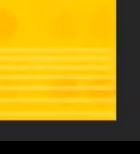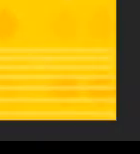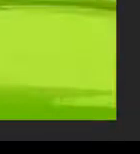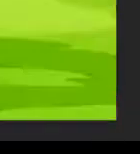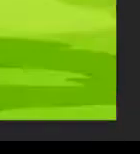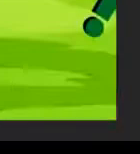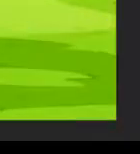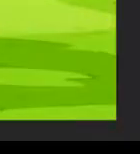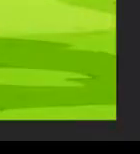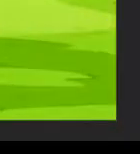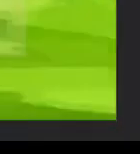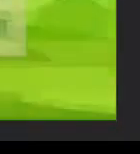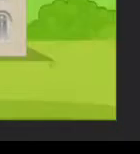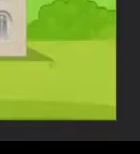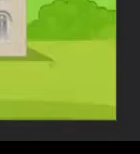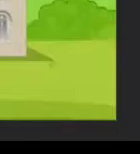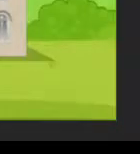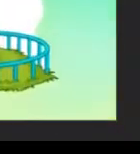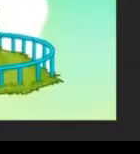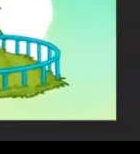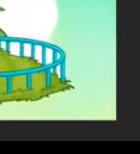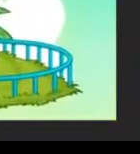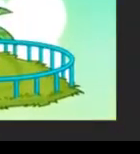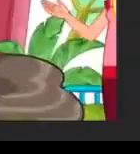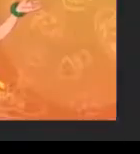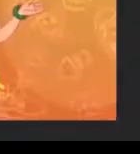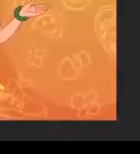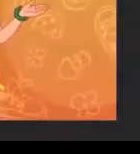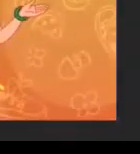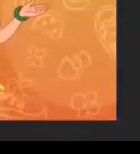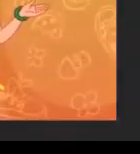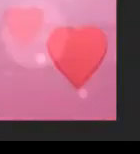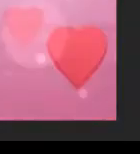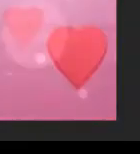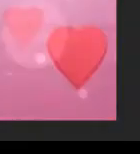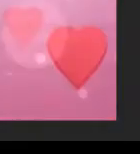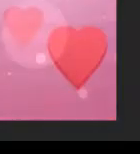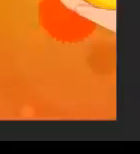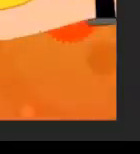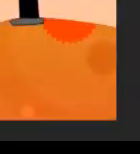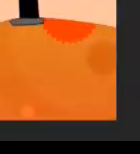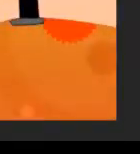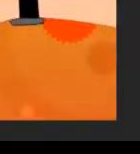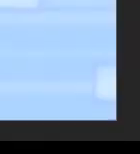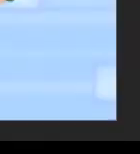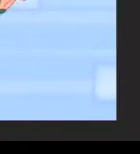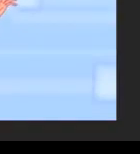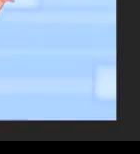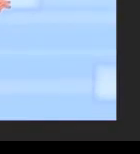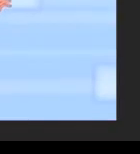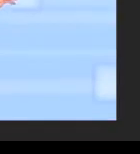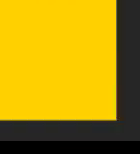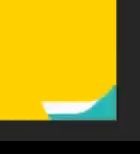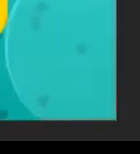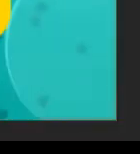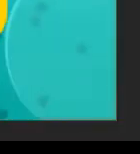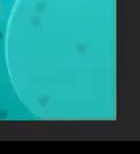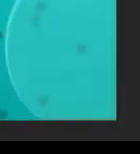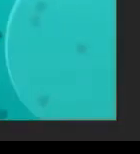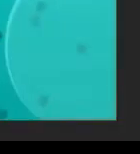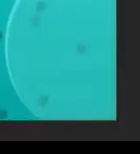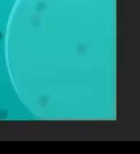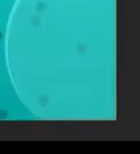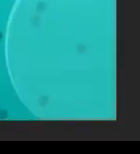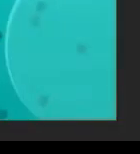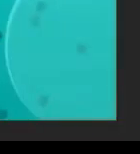Place, like Italy, a house, or the zoo. Idea, like love or anger or hope. Thing, like